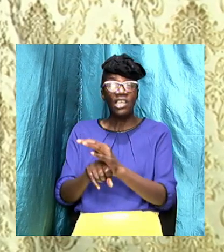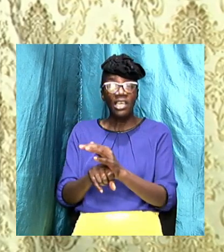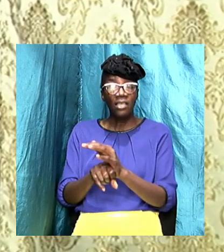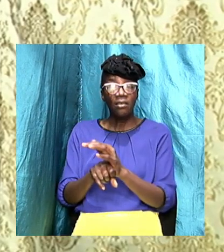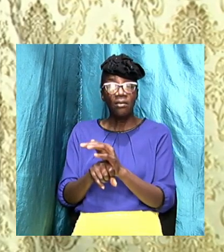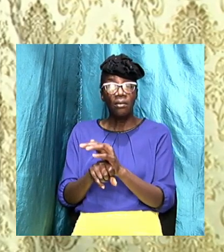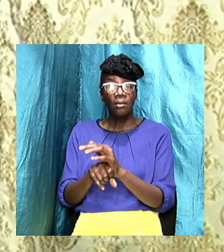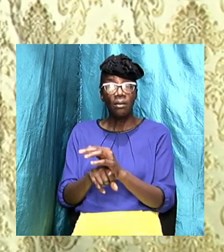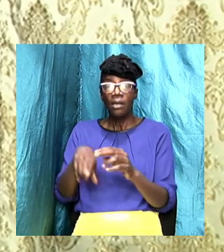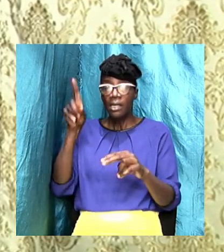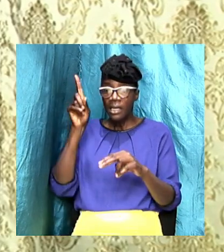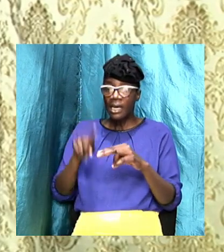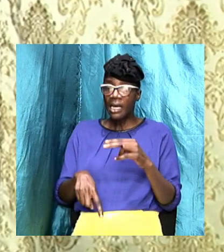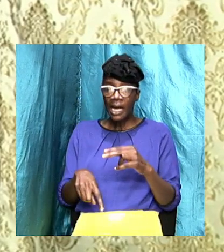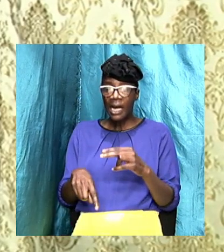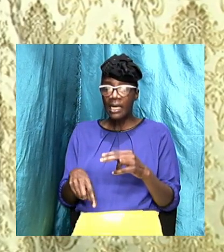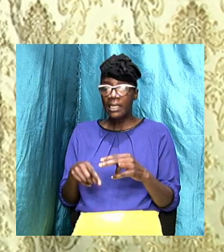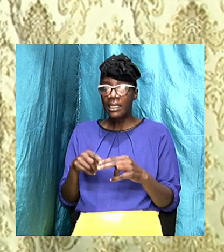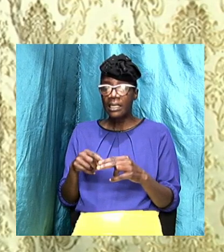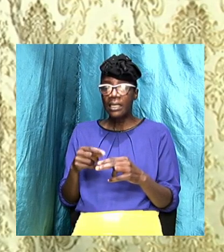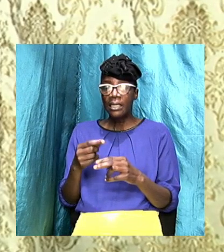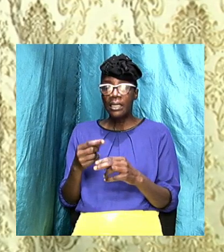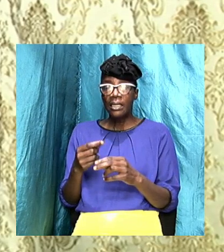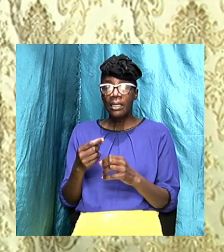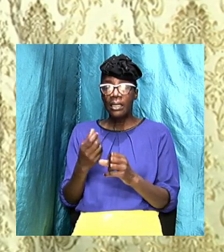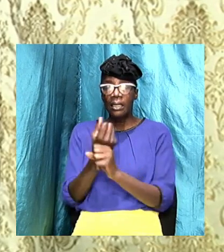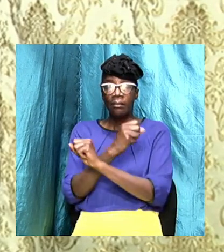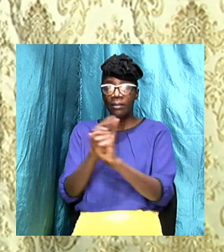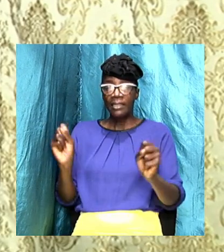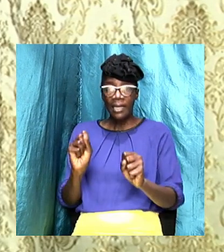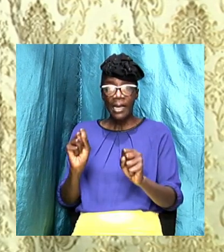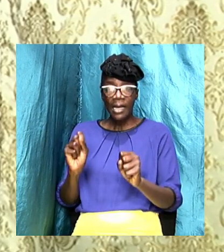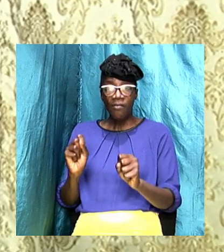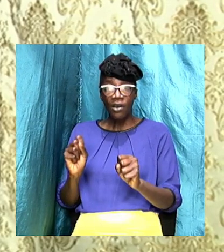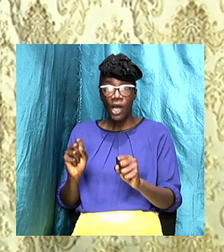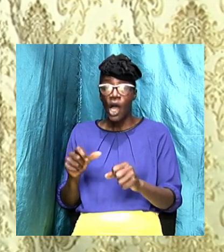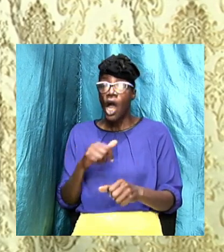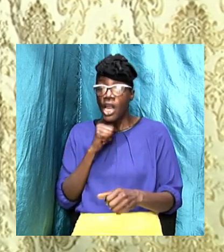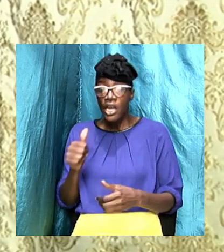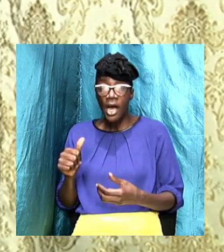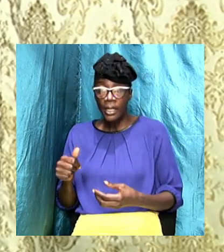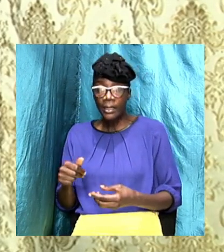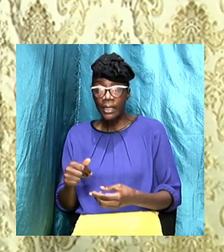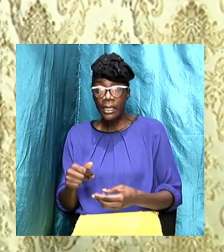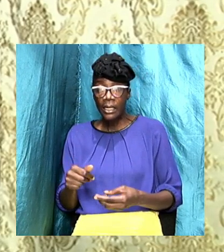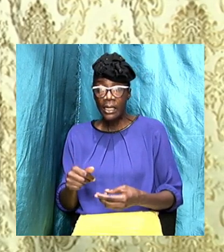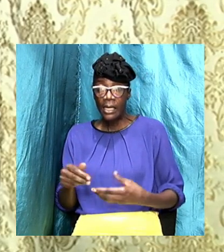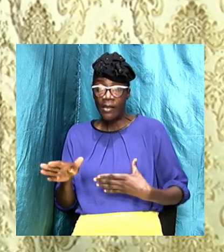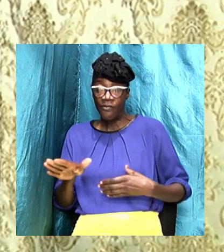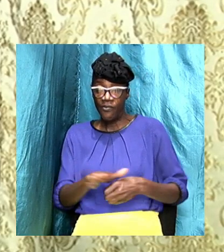amen, be saved without being filled with the Spirit.